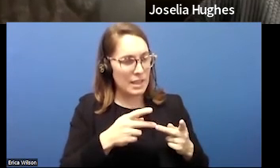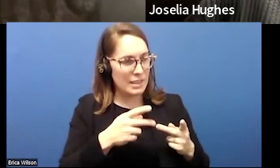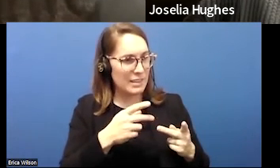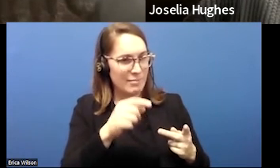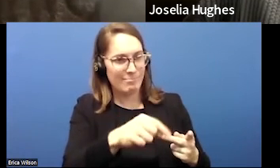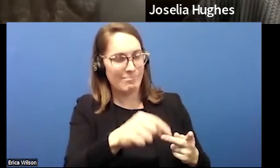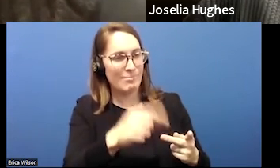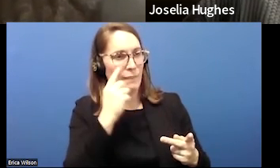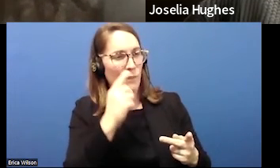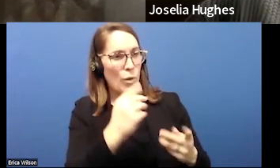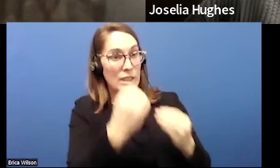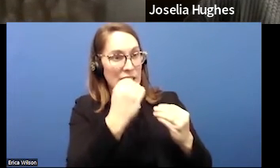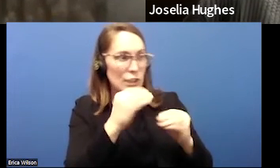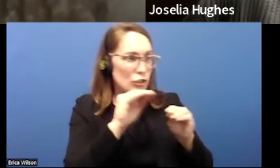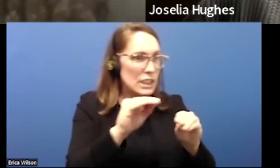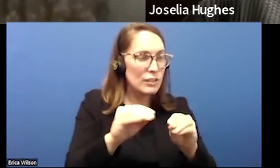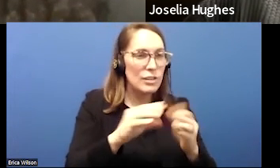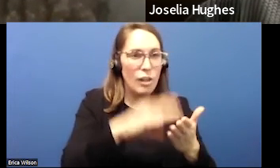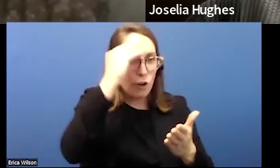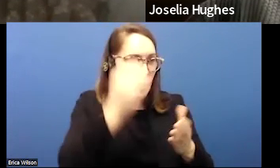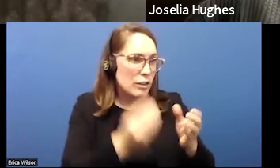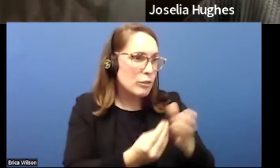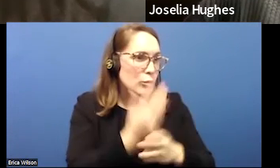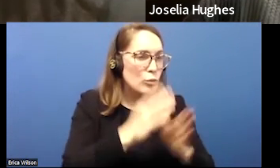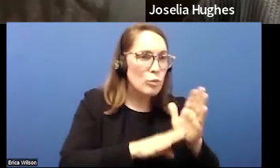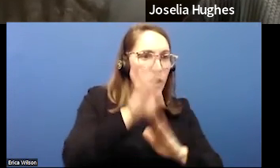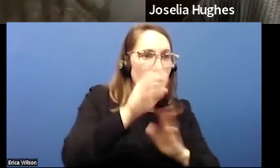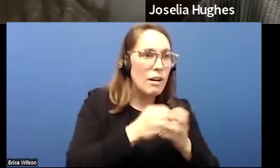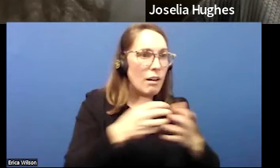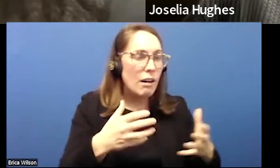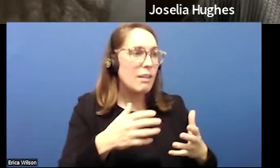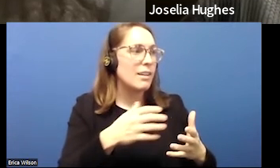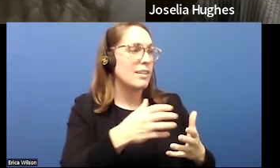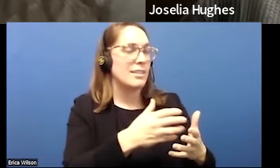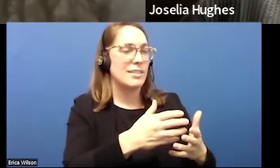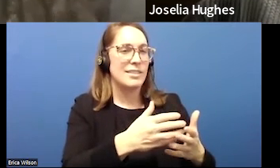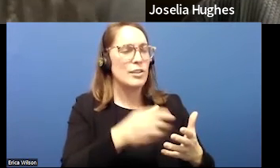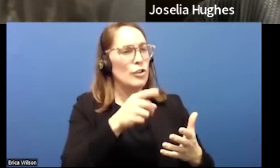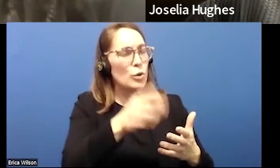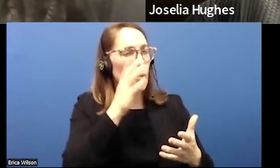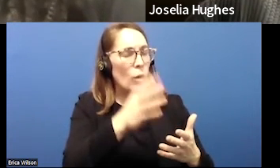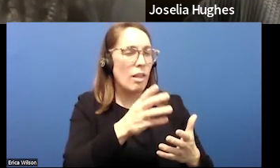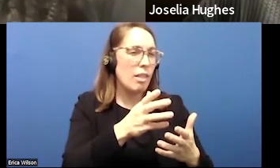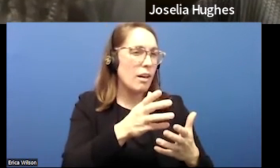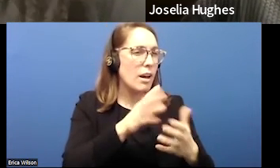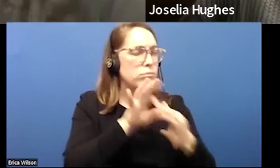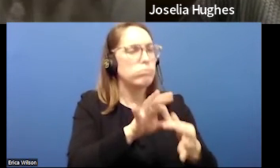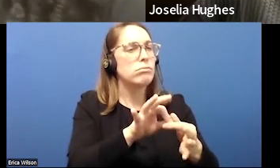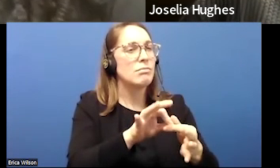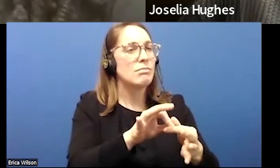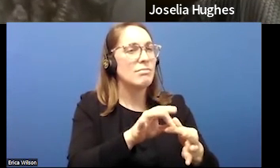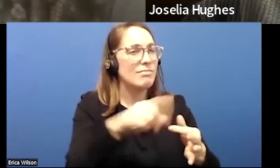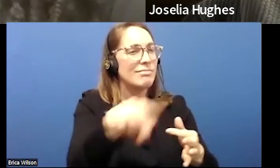and growth and being with the people who are in the room, Yes. which I think